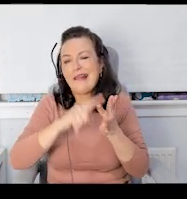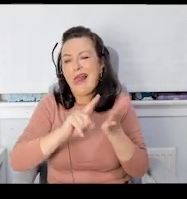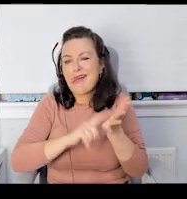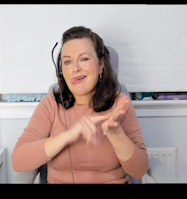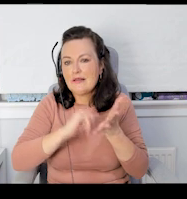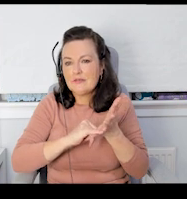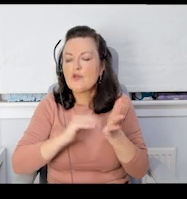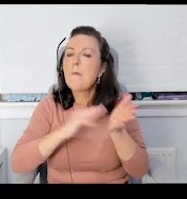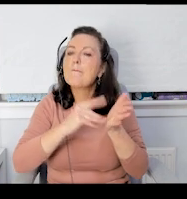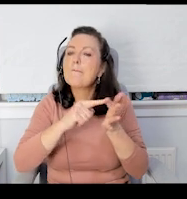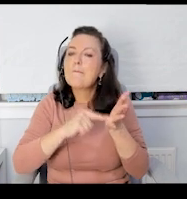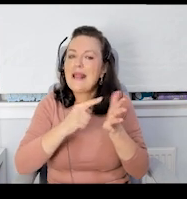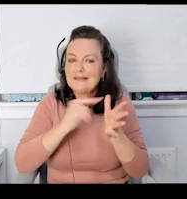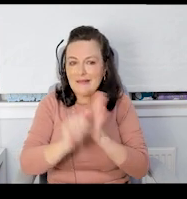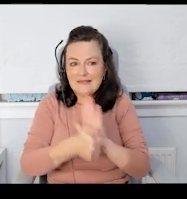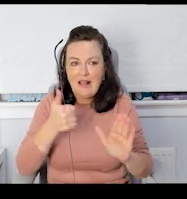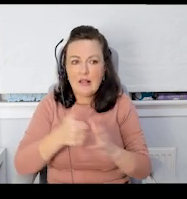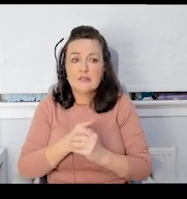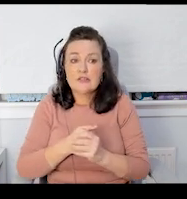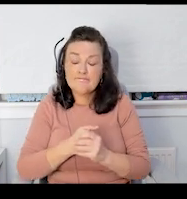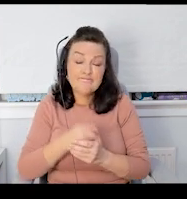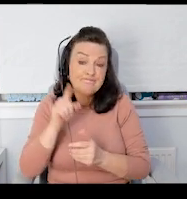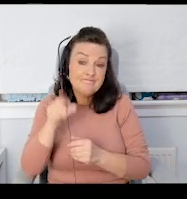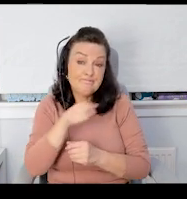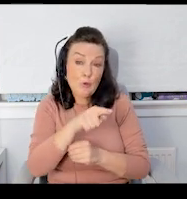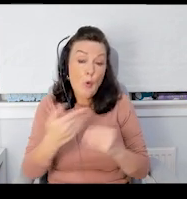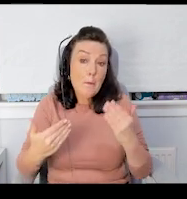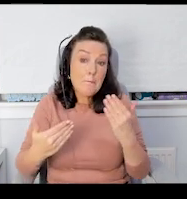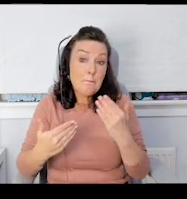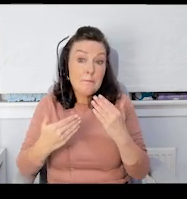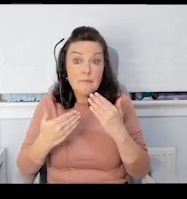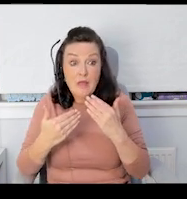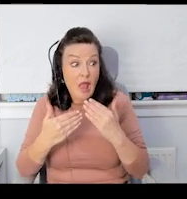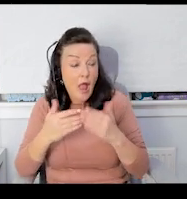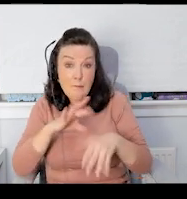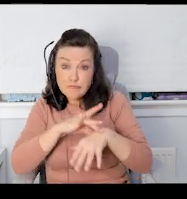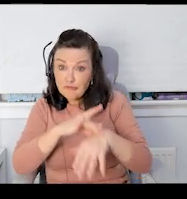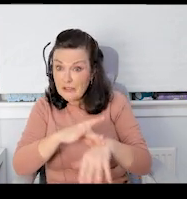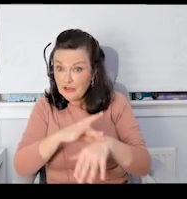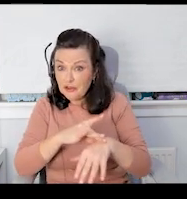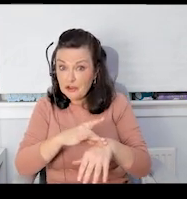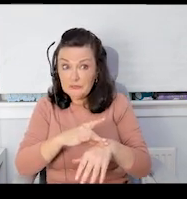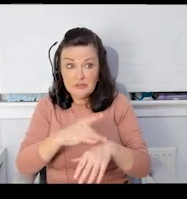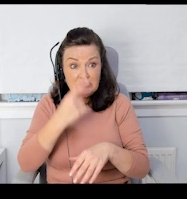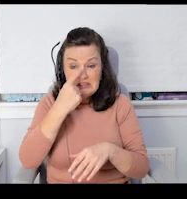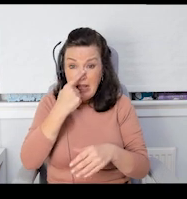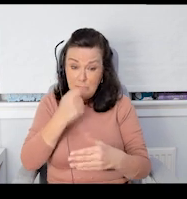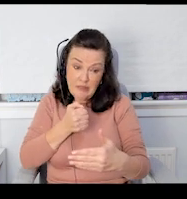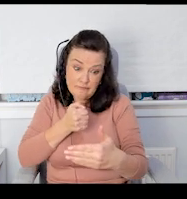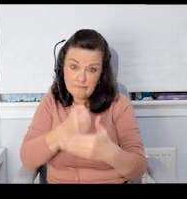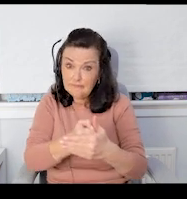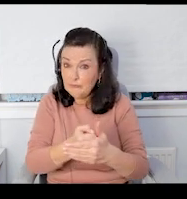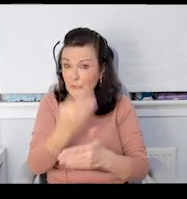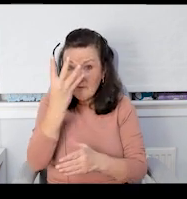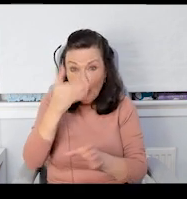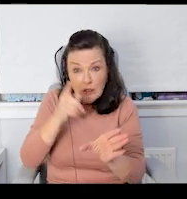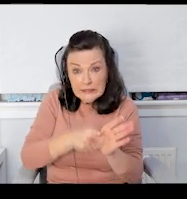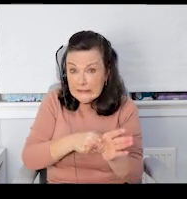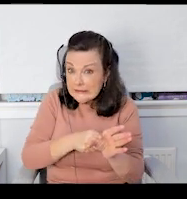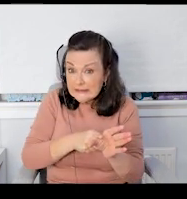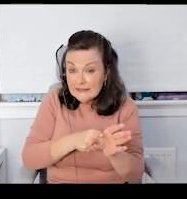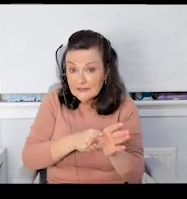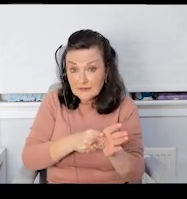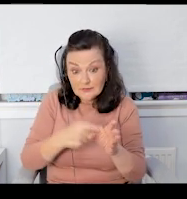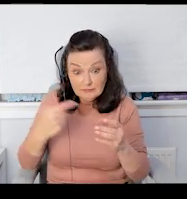industries. And depending on the subject, the apprenticeship can take up to 4 years to complete. Graduate apprenticeships are a way for individuals